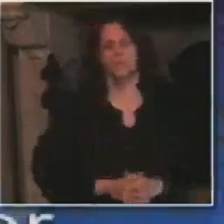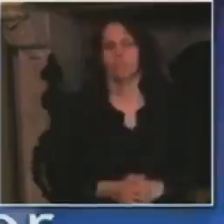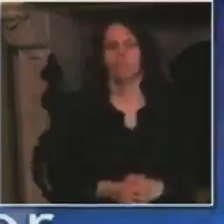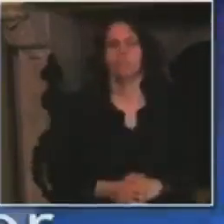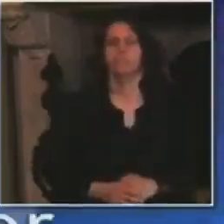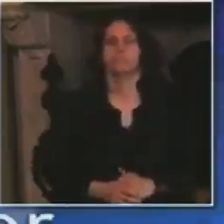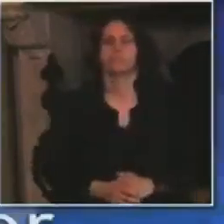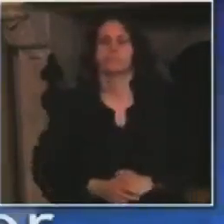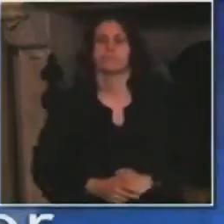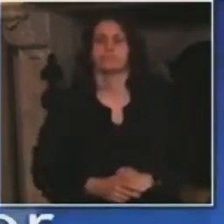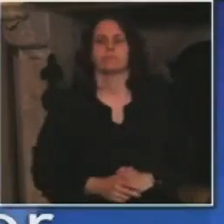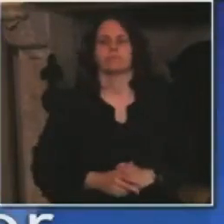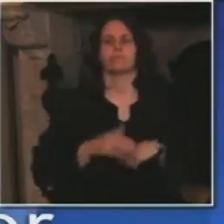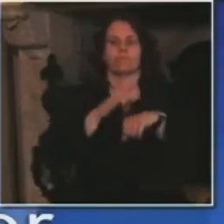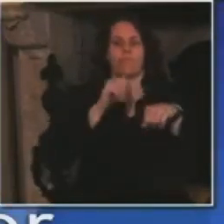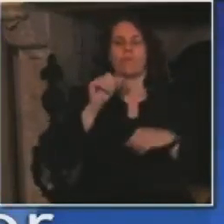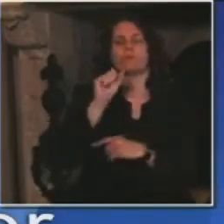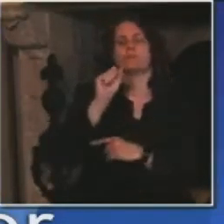Scott?